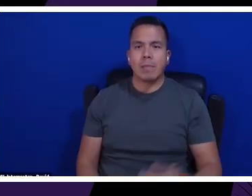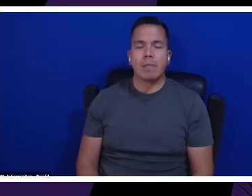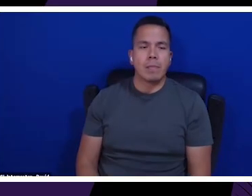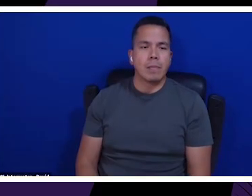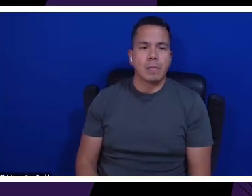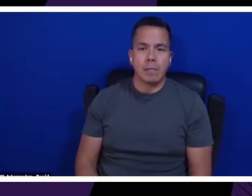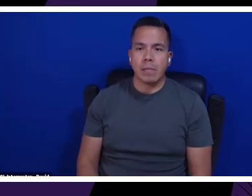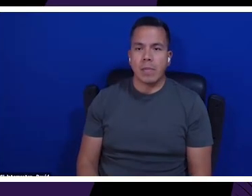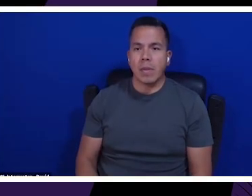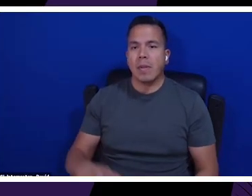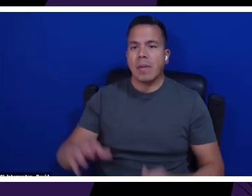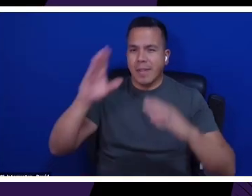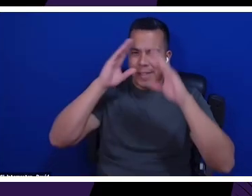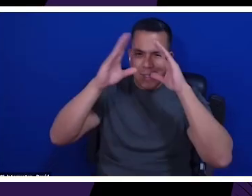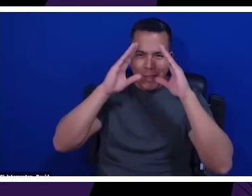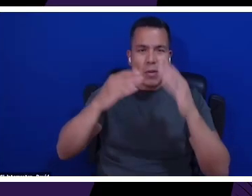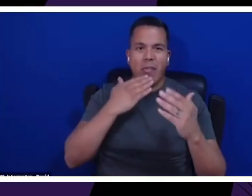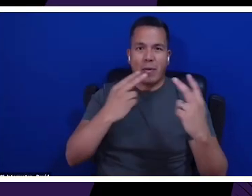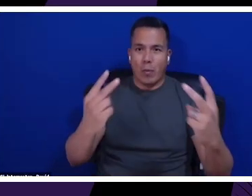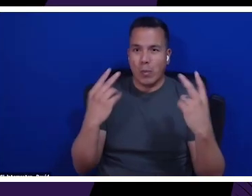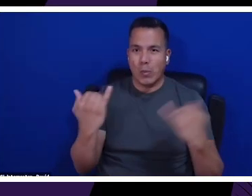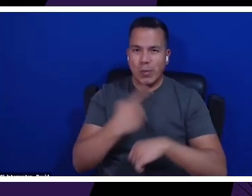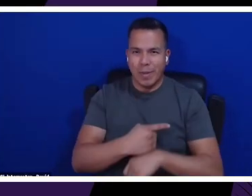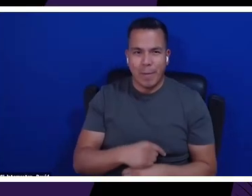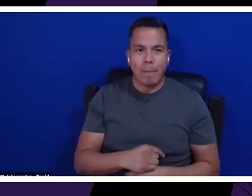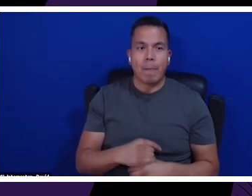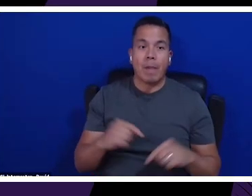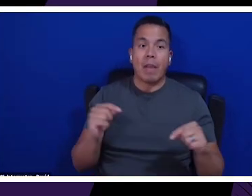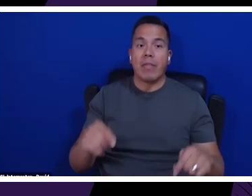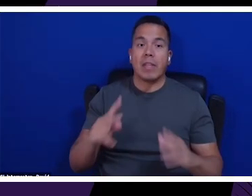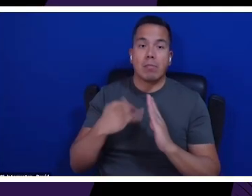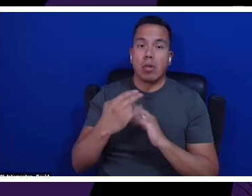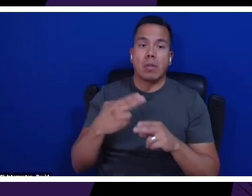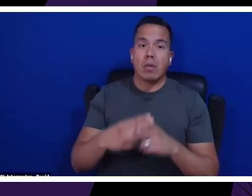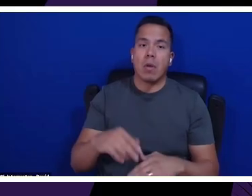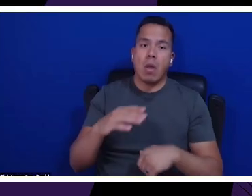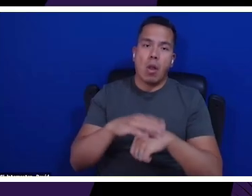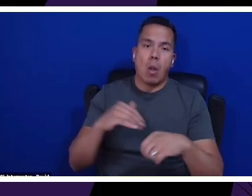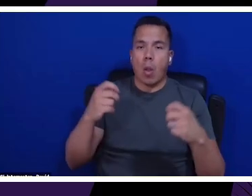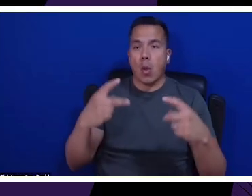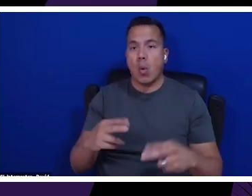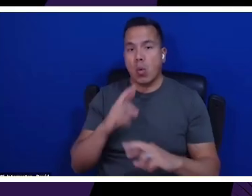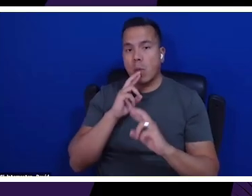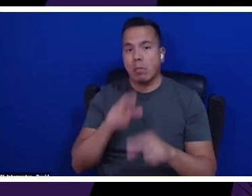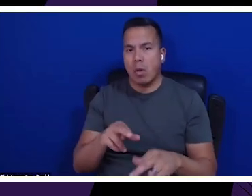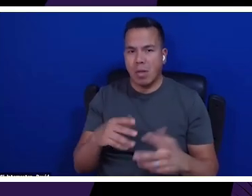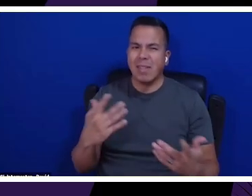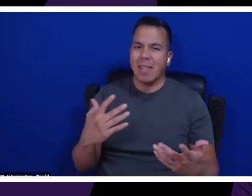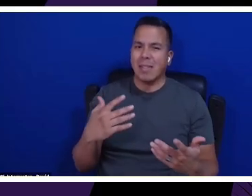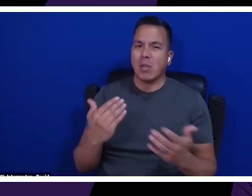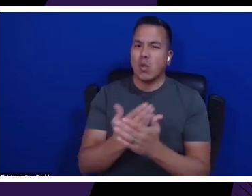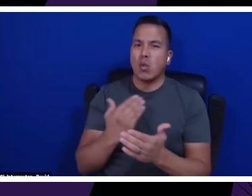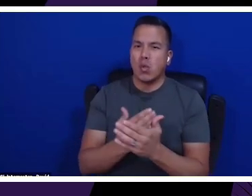P5.js. Hello, and thank you for joining us today. Our project Call Code Response is a part of the Processing's new fellowship, in which we